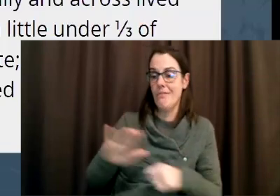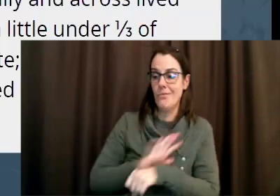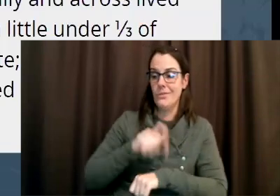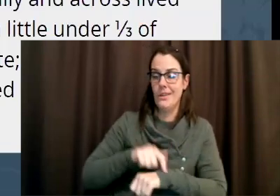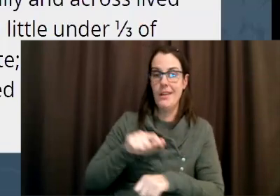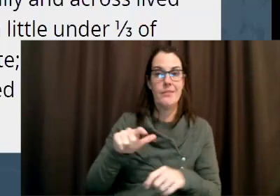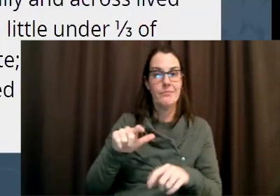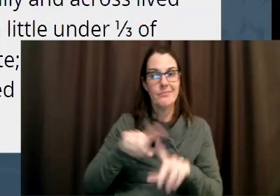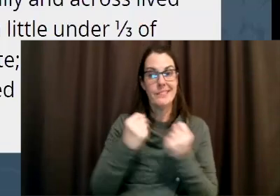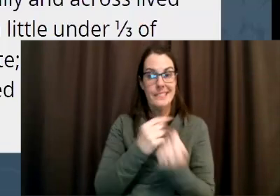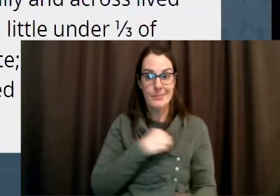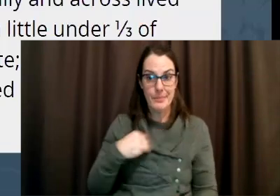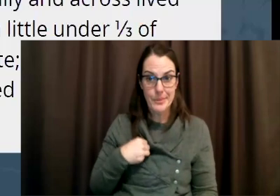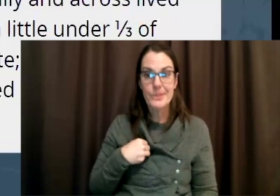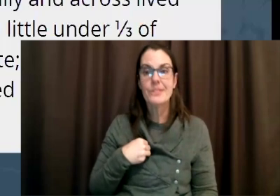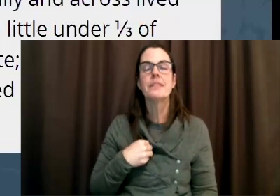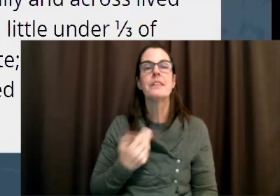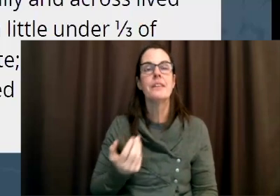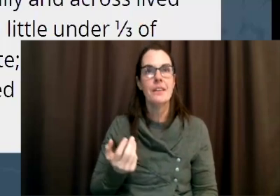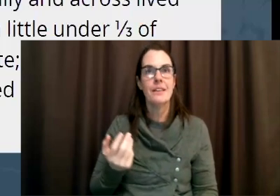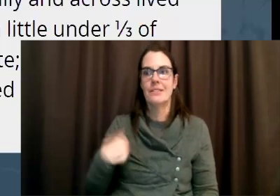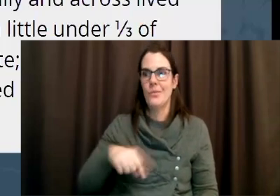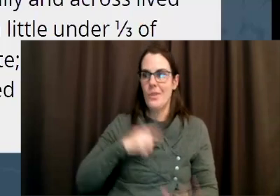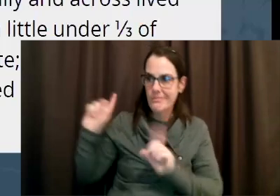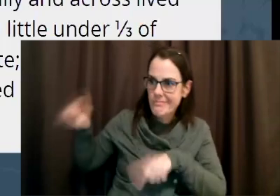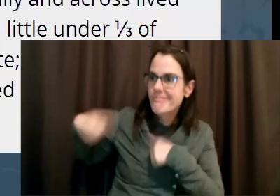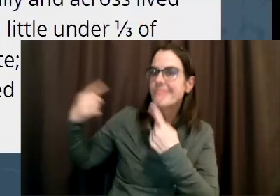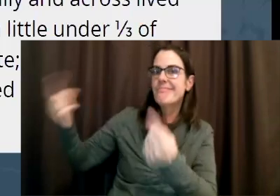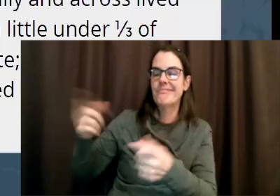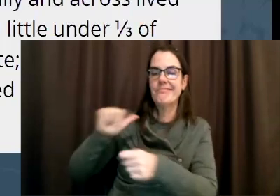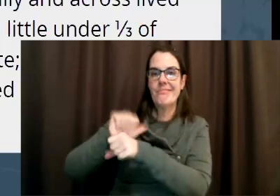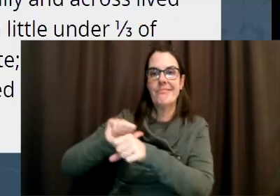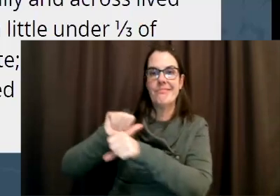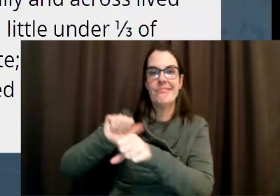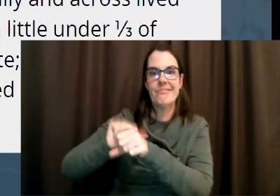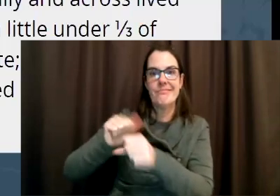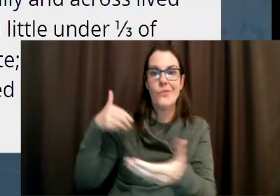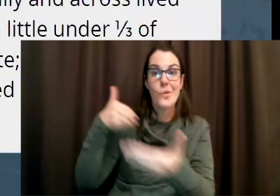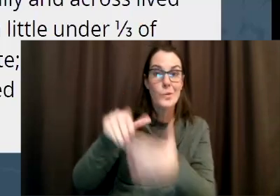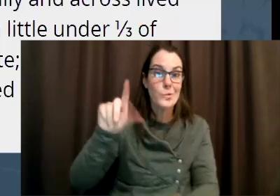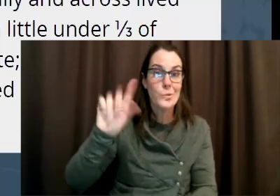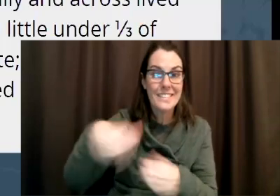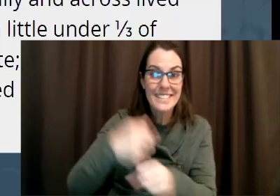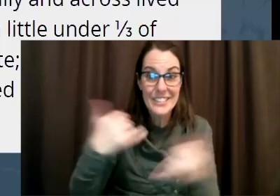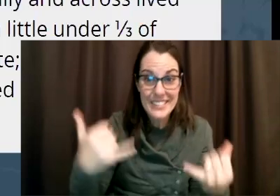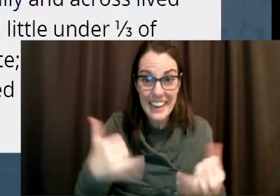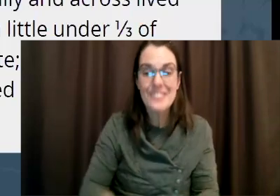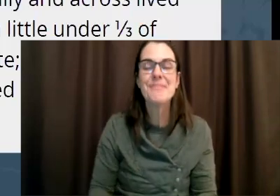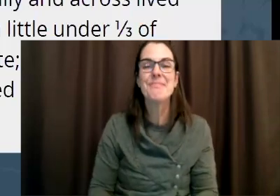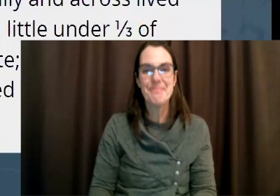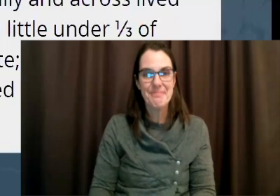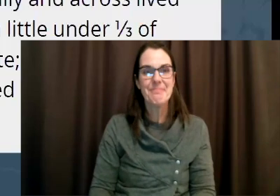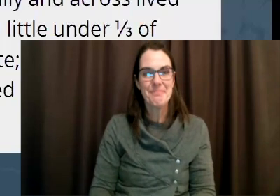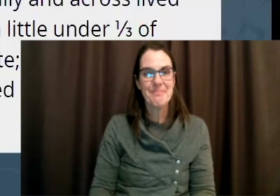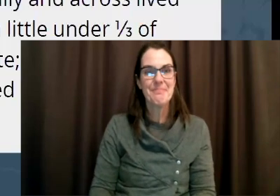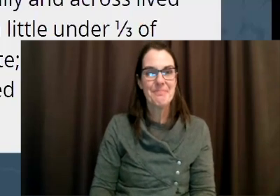members. We've been around for almost 20 years now, and